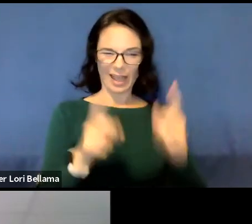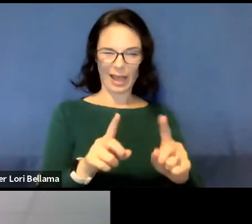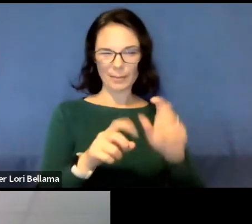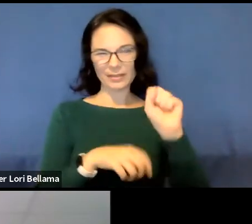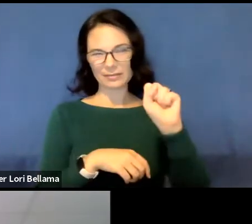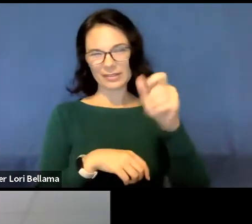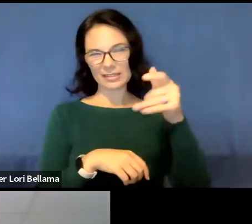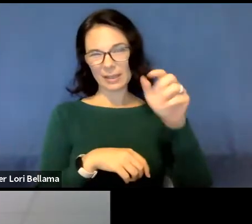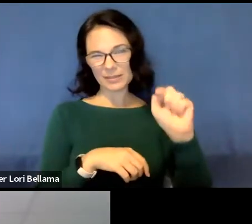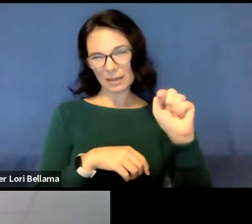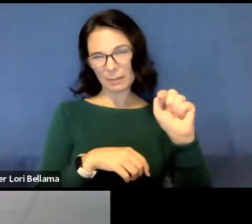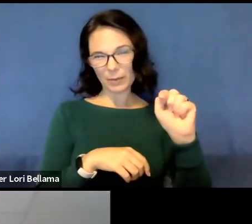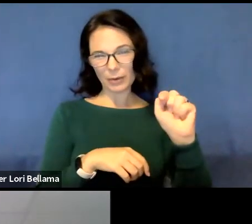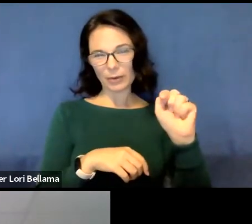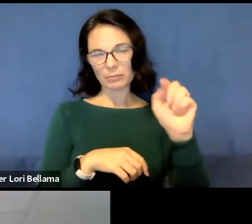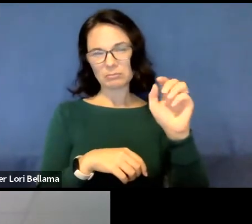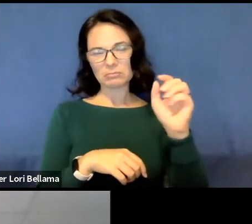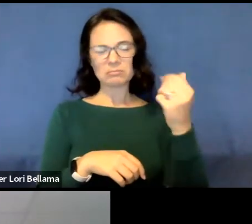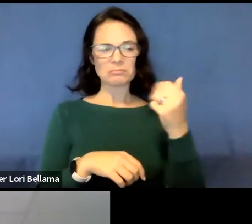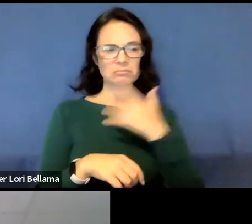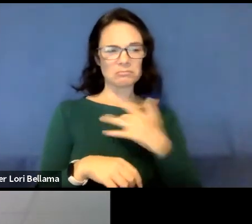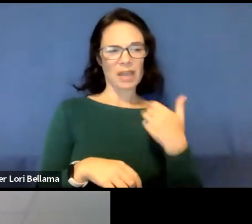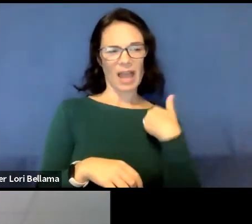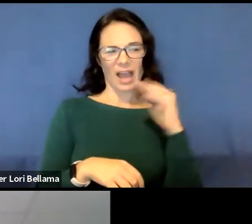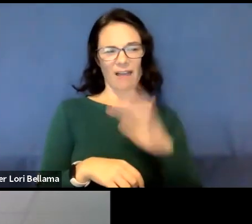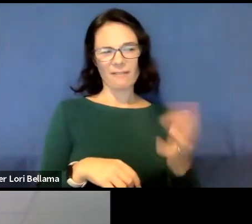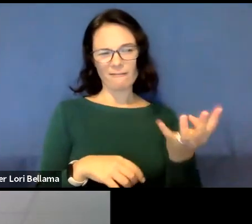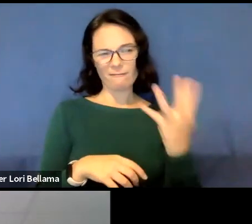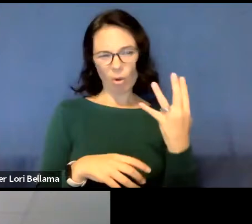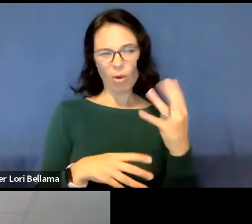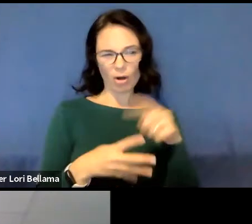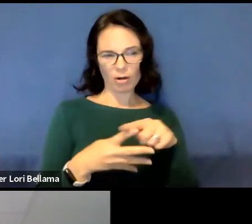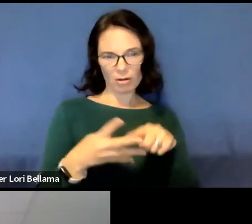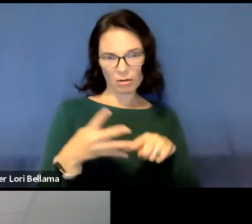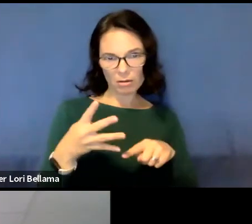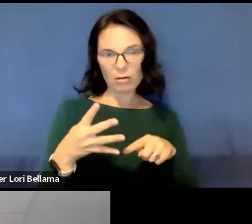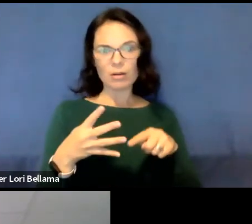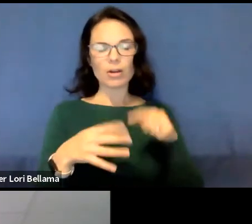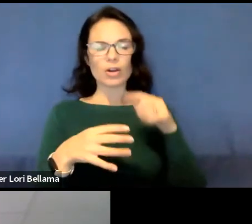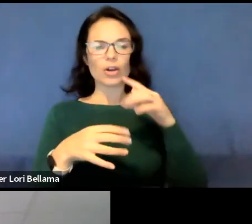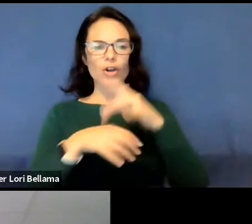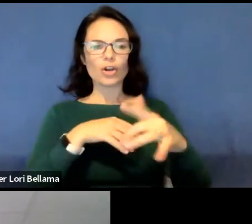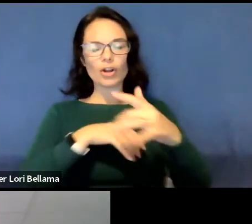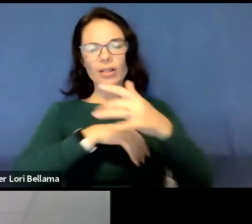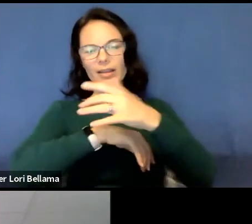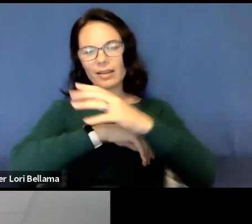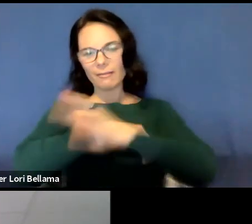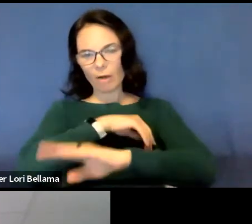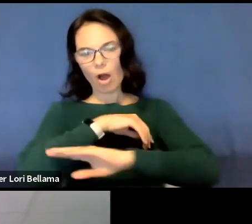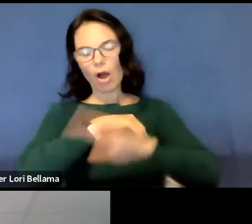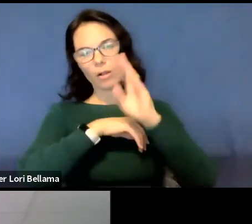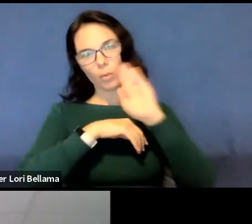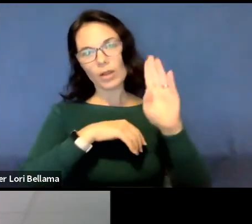typically schedule 4 of those. And the dates for those will be released early in the fall semester. So look forward to that